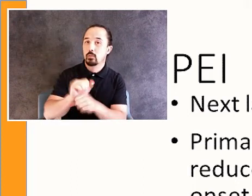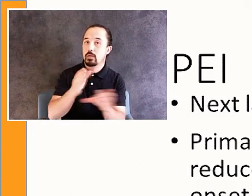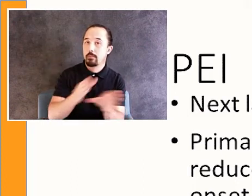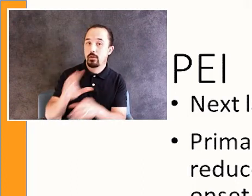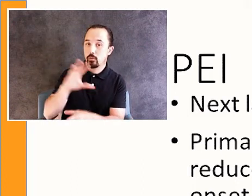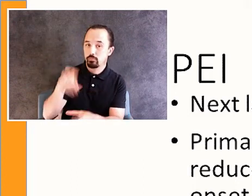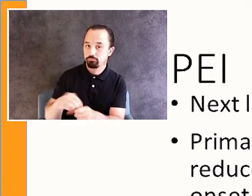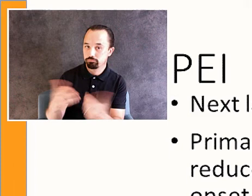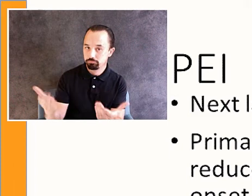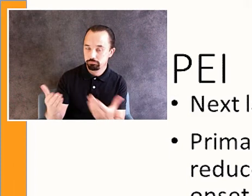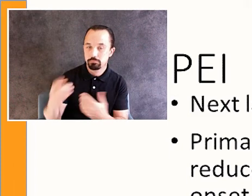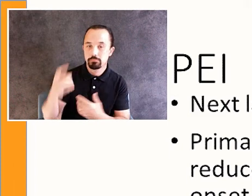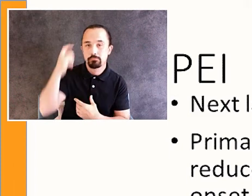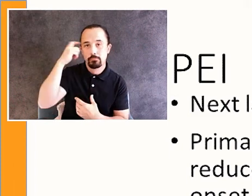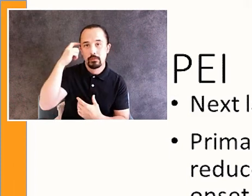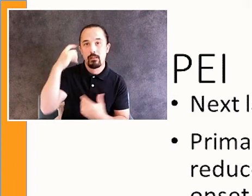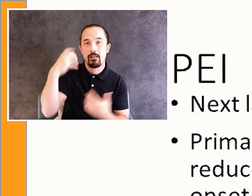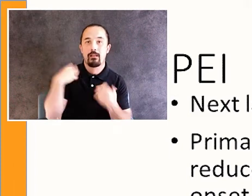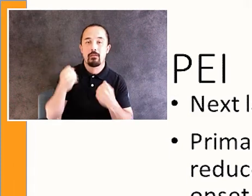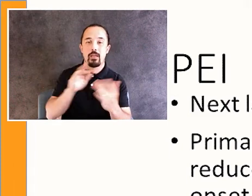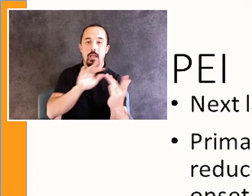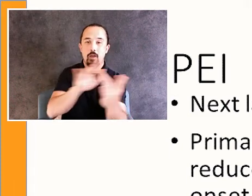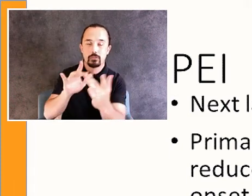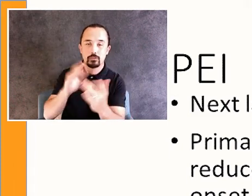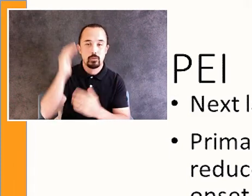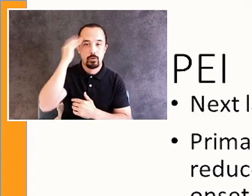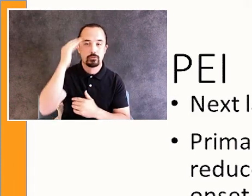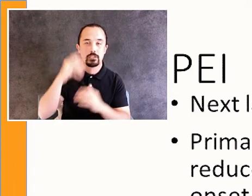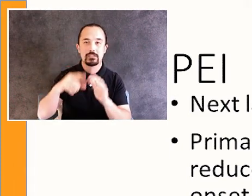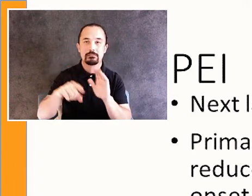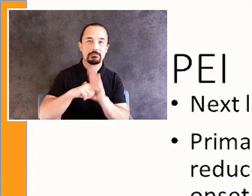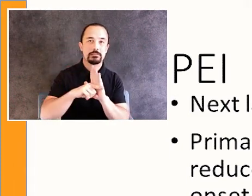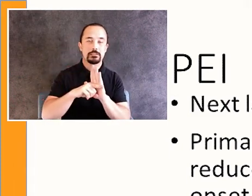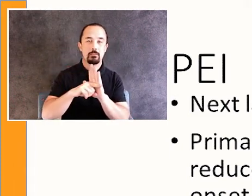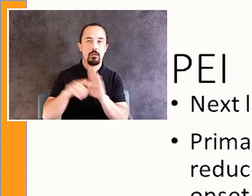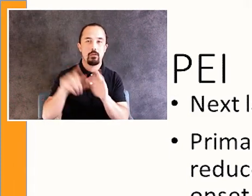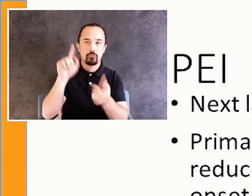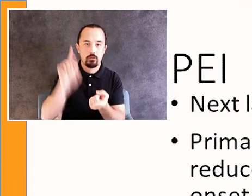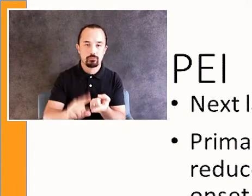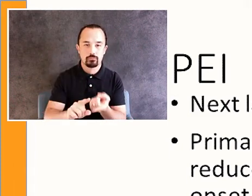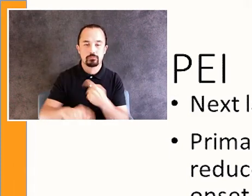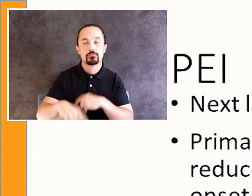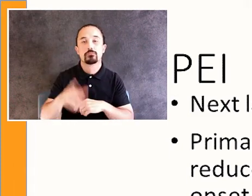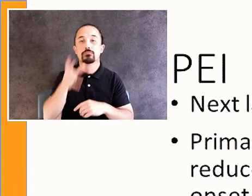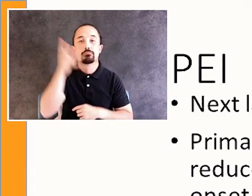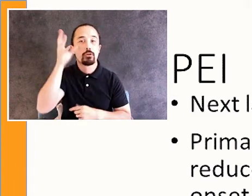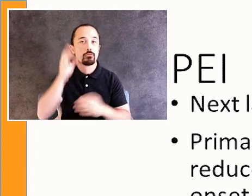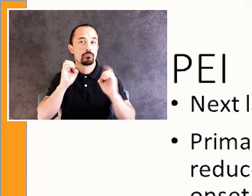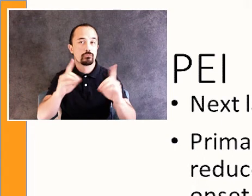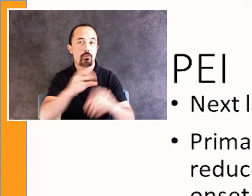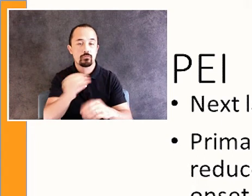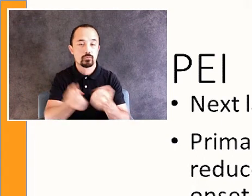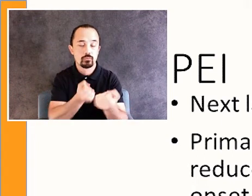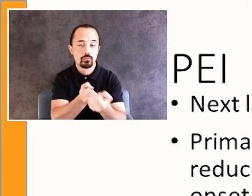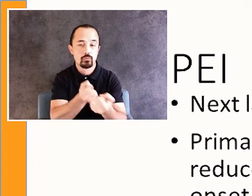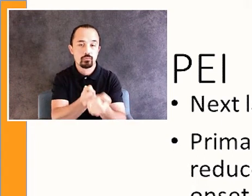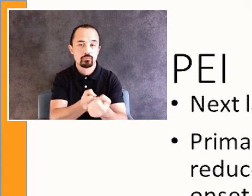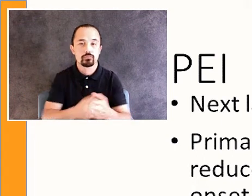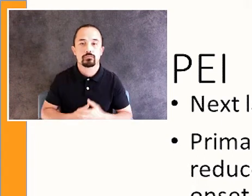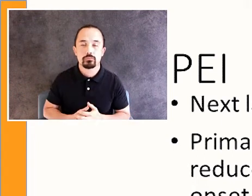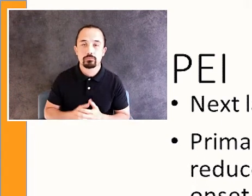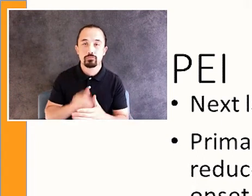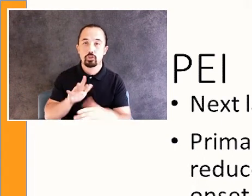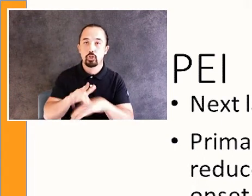include mental health outreach, awareness, and stigma reduction, parent education and support,